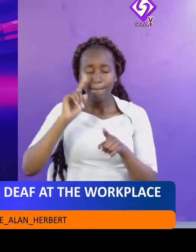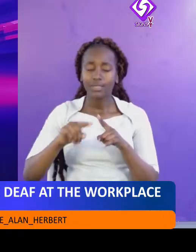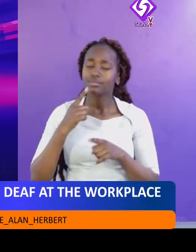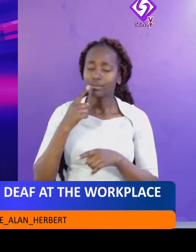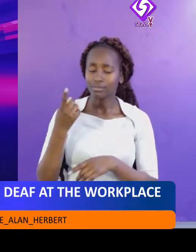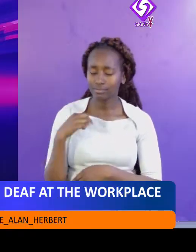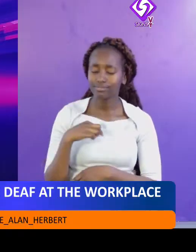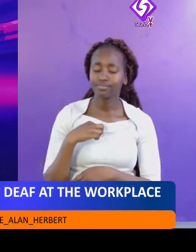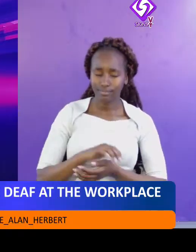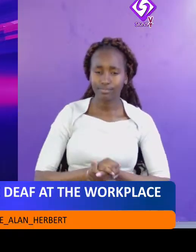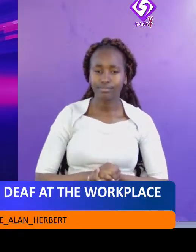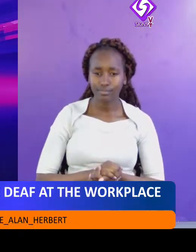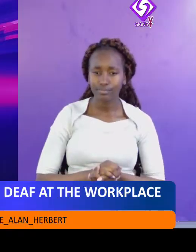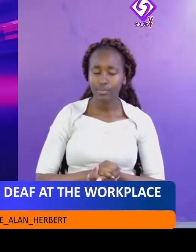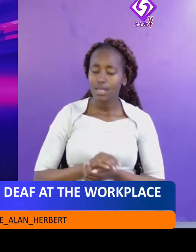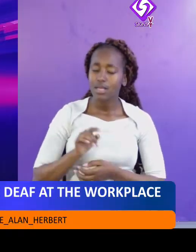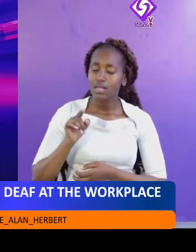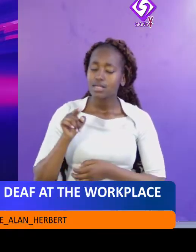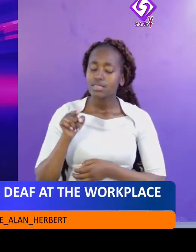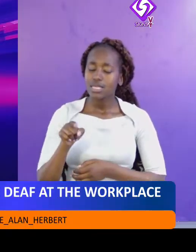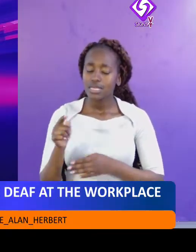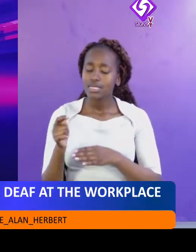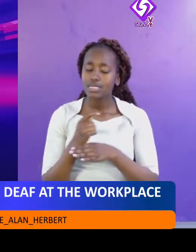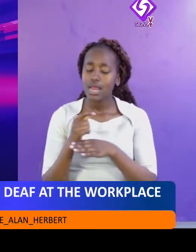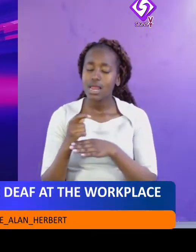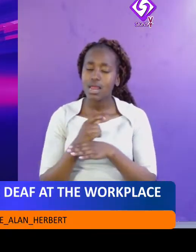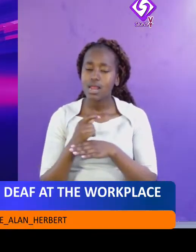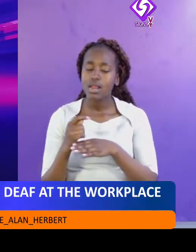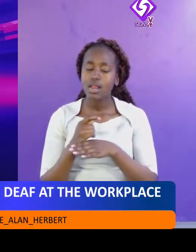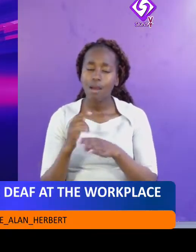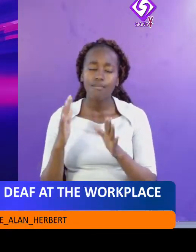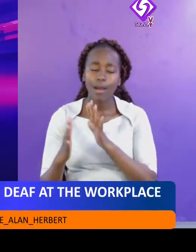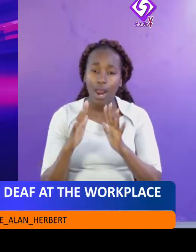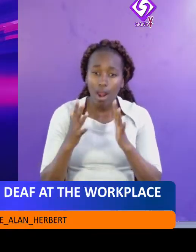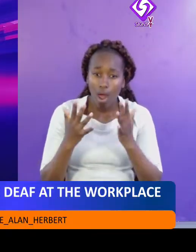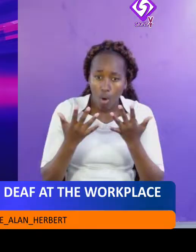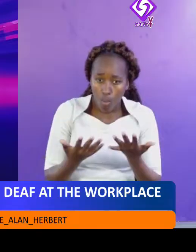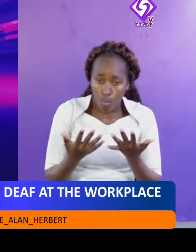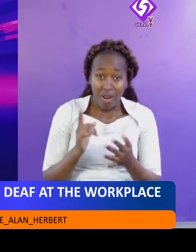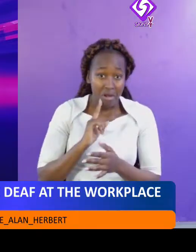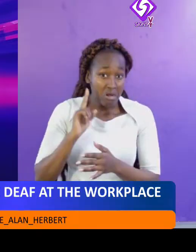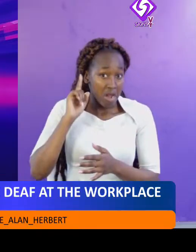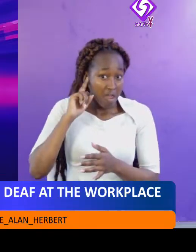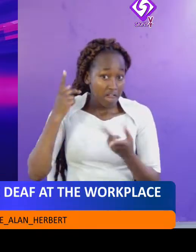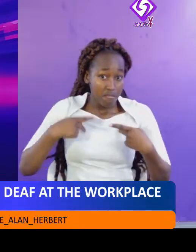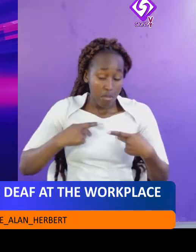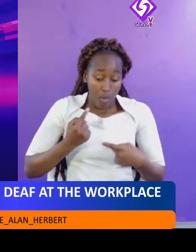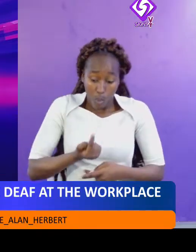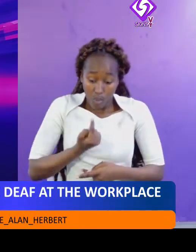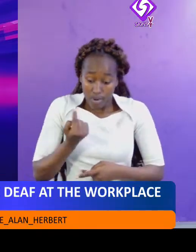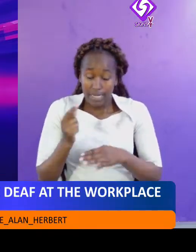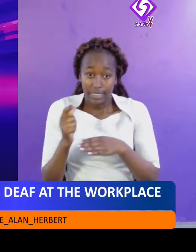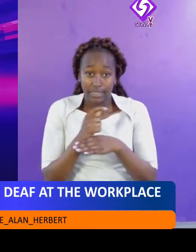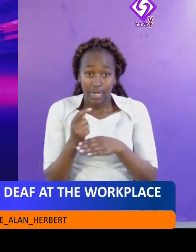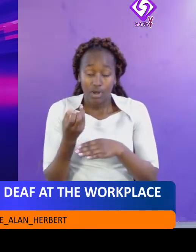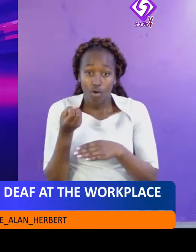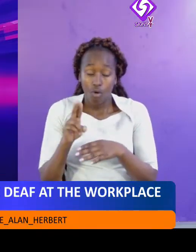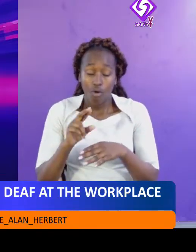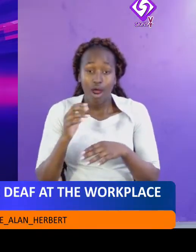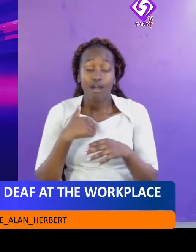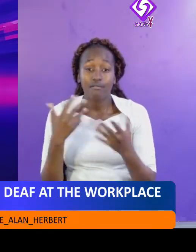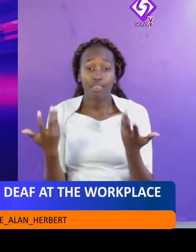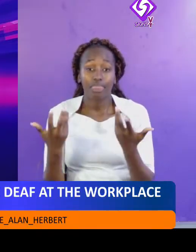is, how are the trainers set up? Is it only deaf persons who get to train, or there is a mix